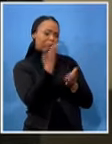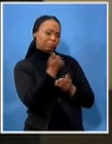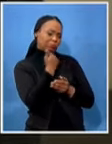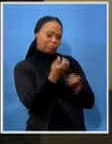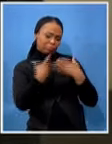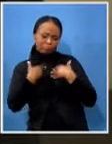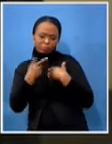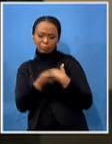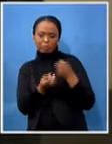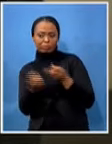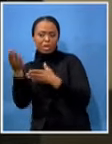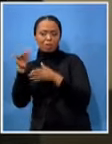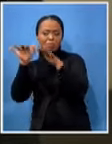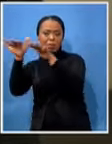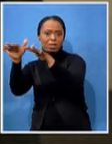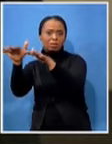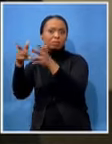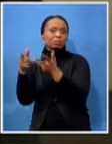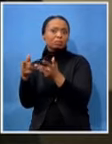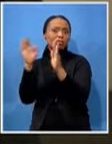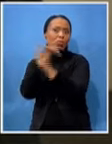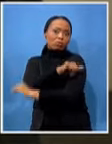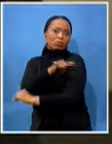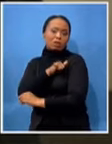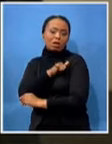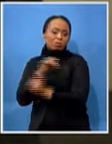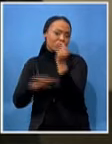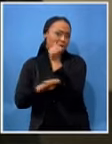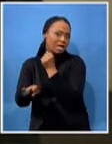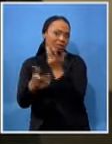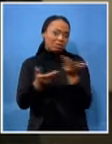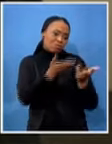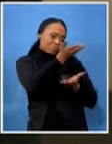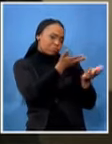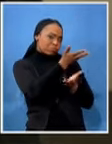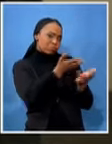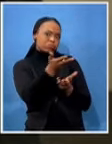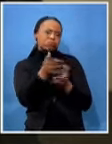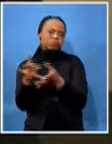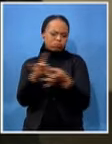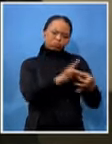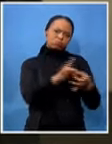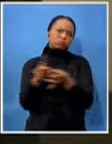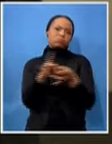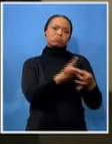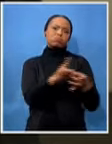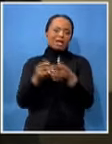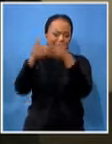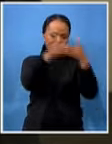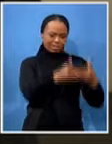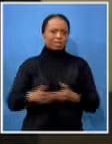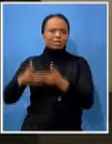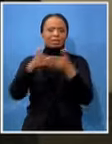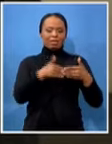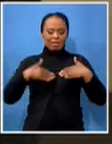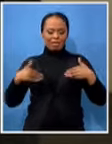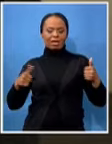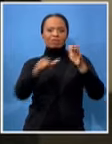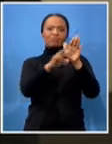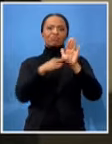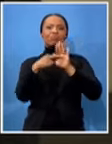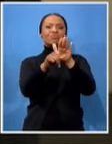high care and intensive care, you'll shift them. And those patients will be dealt with on the basis of your